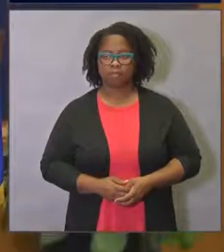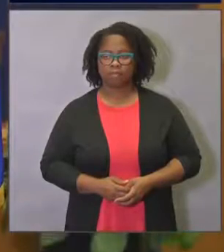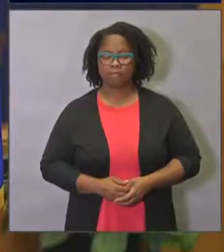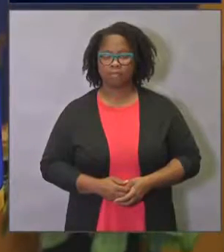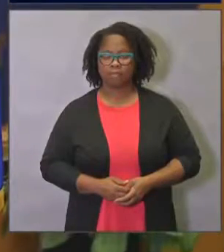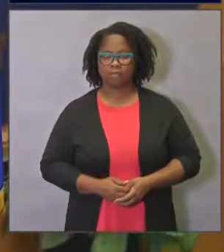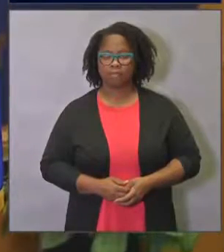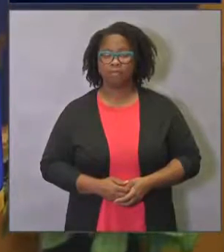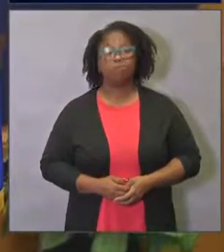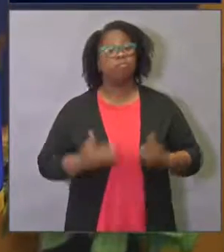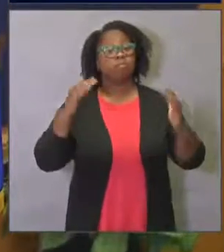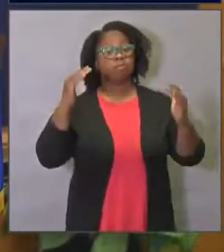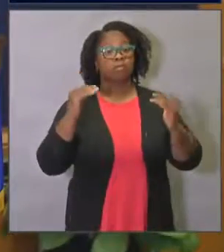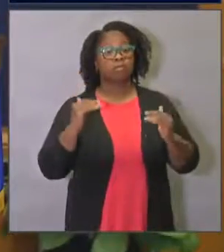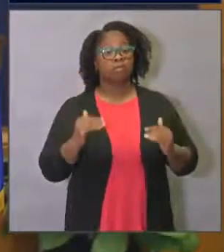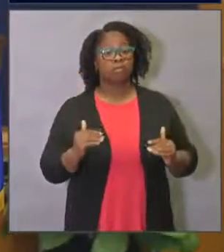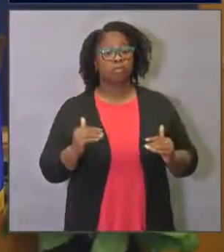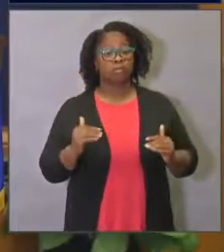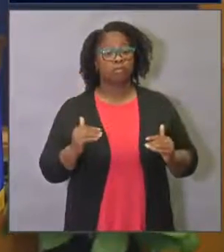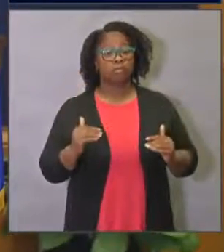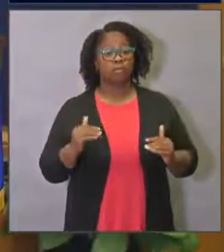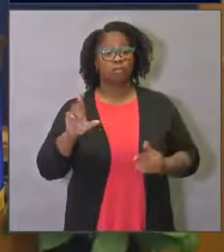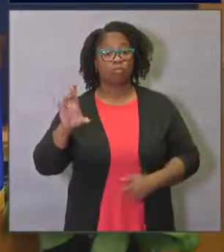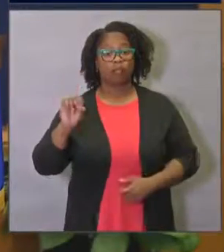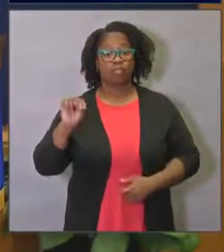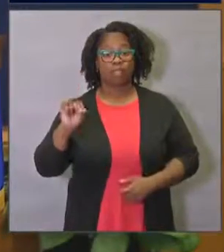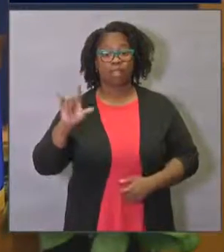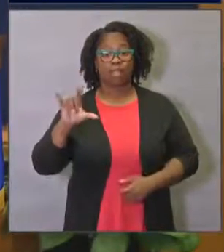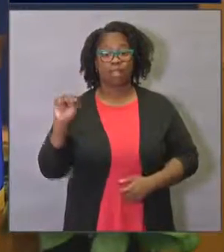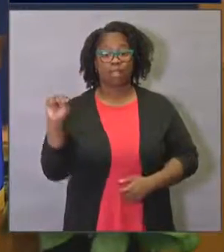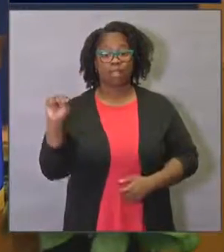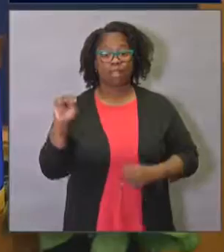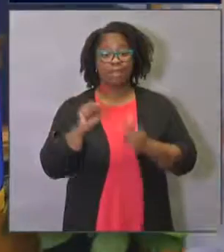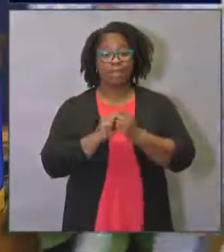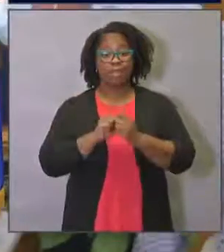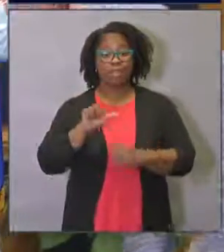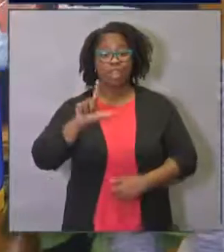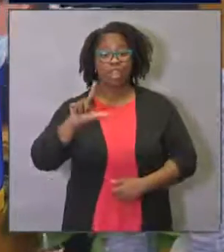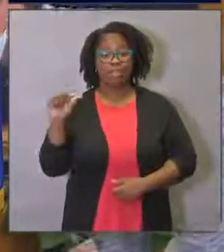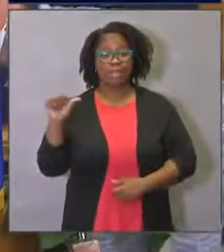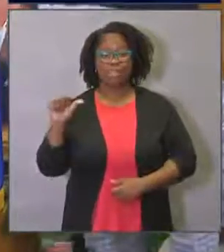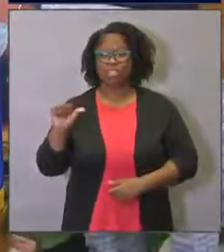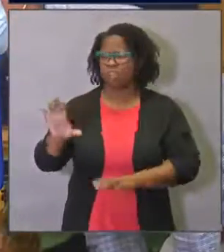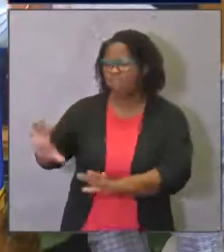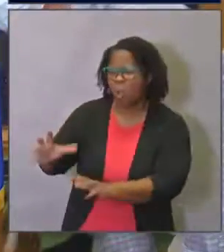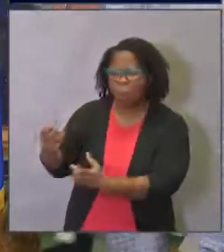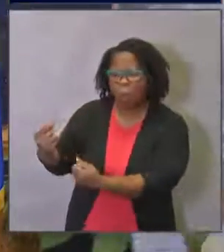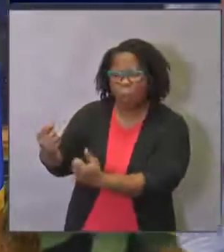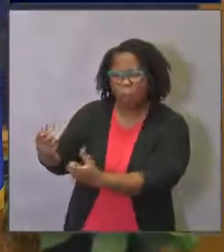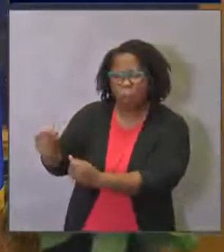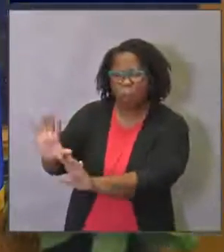And next we'll go to the line of Ron Lynn with the Los Angeles Times.